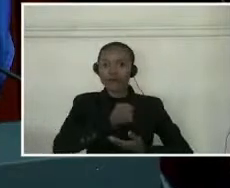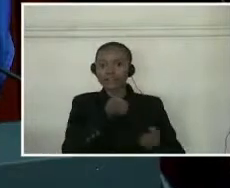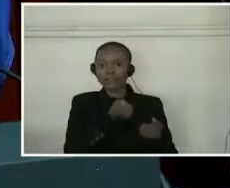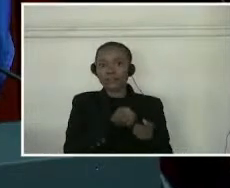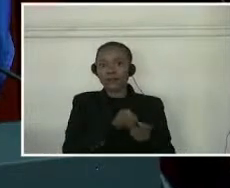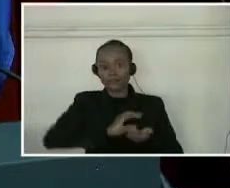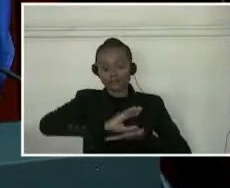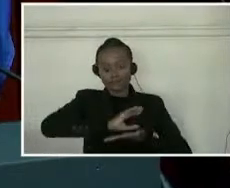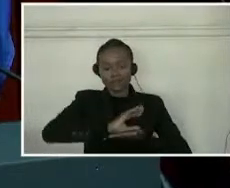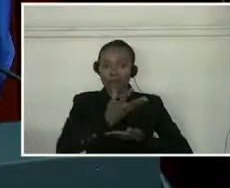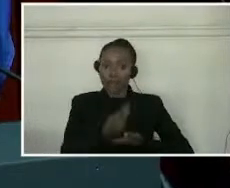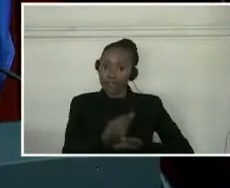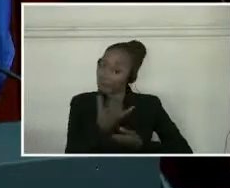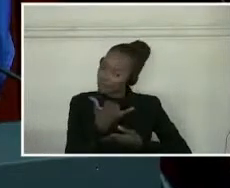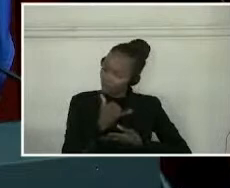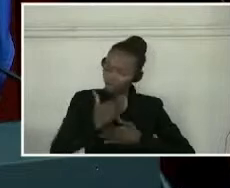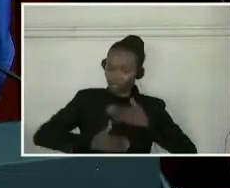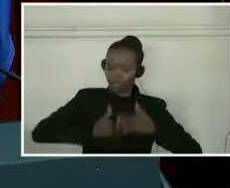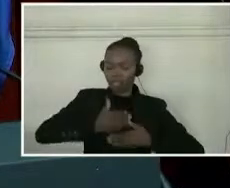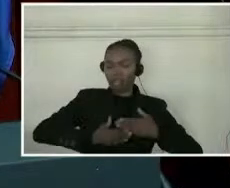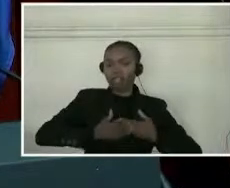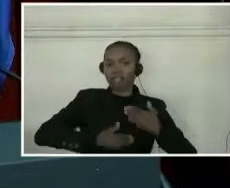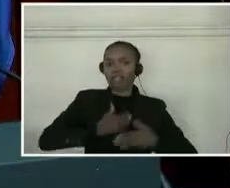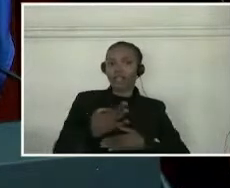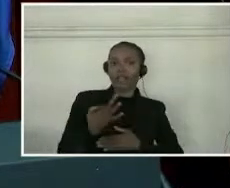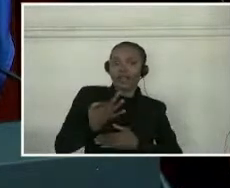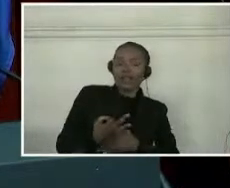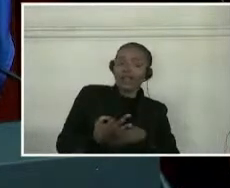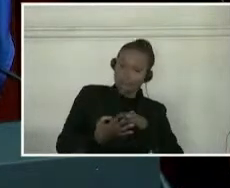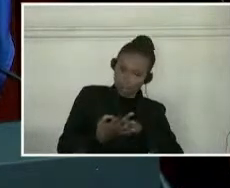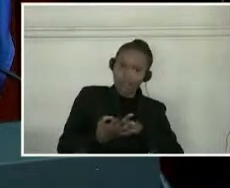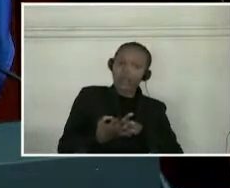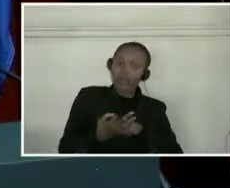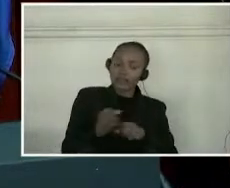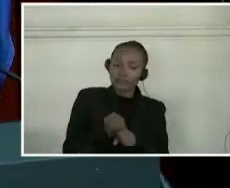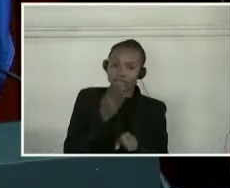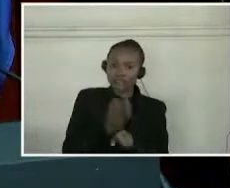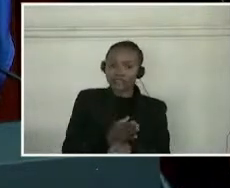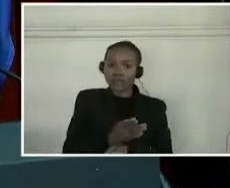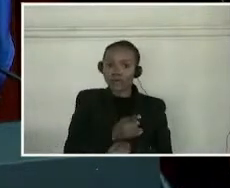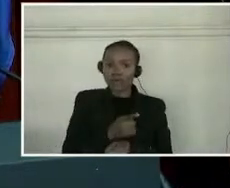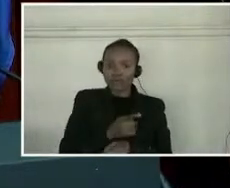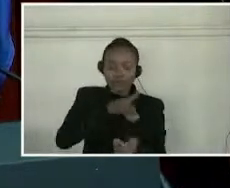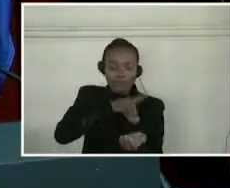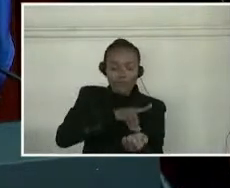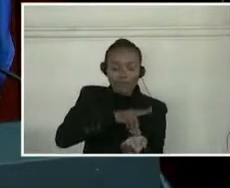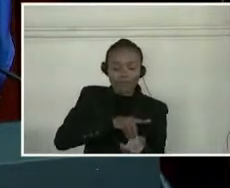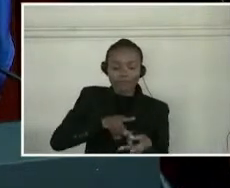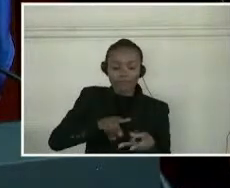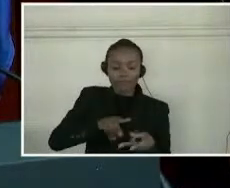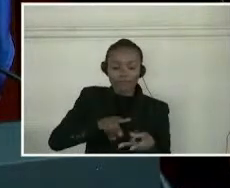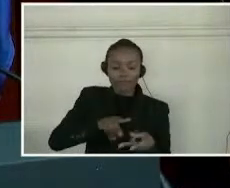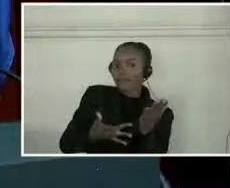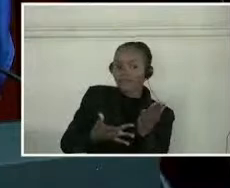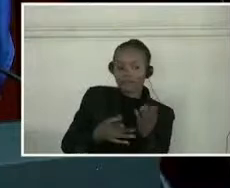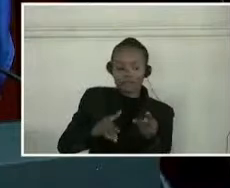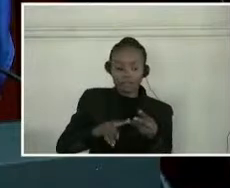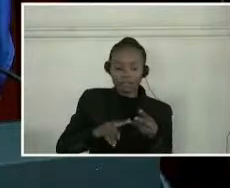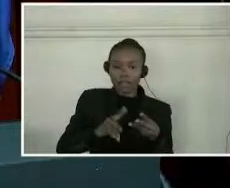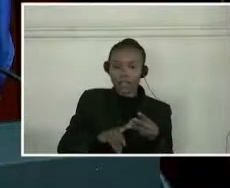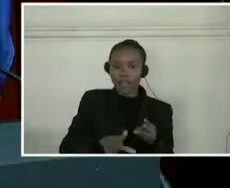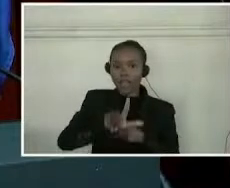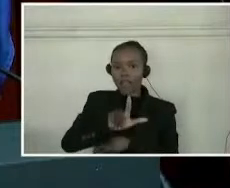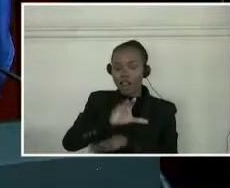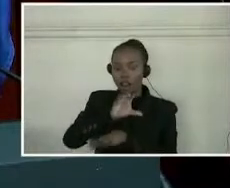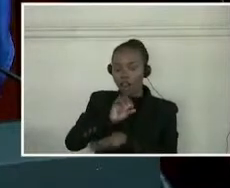processing the application of the club to provide them with medically technically and logistically support we will